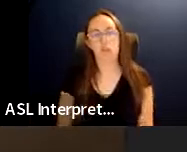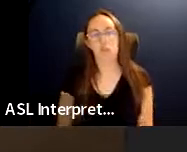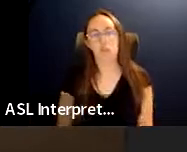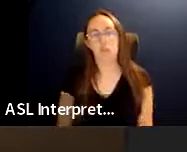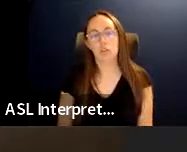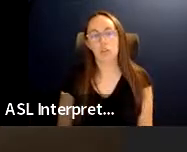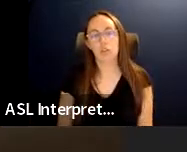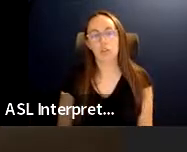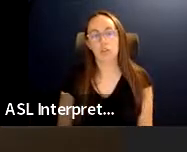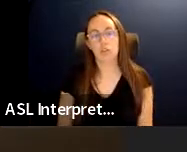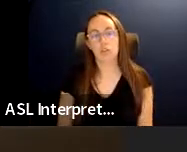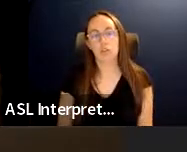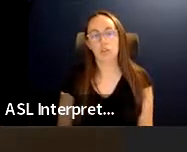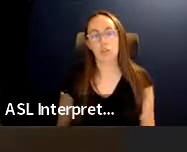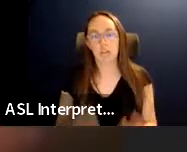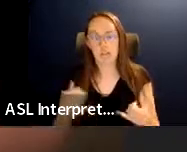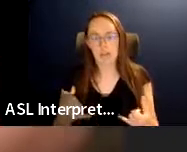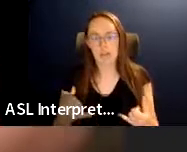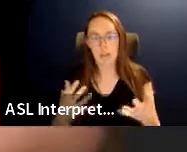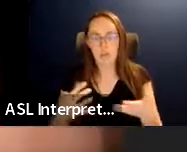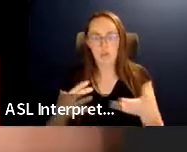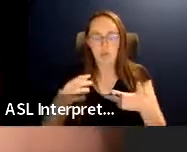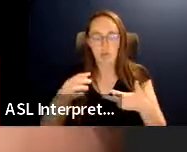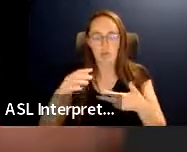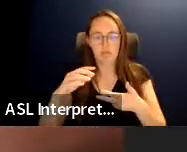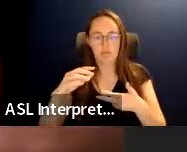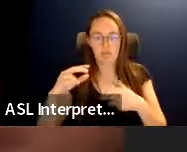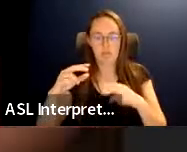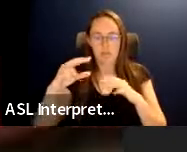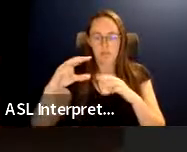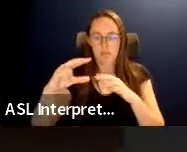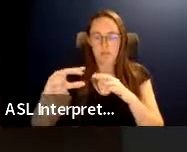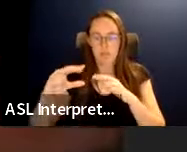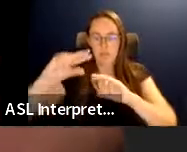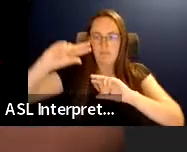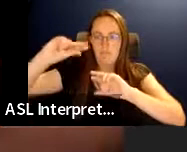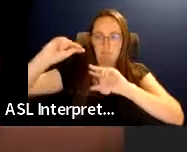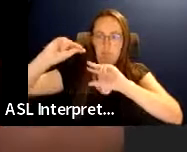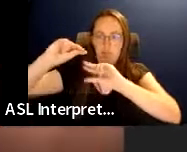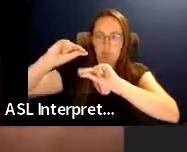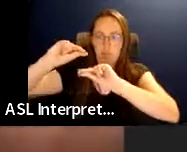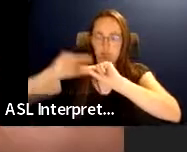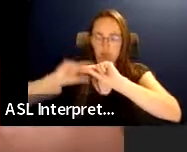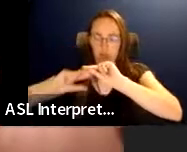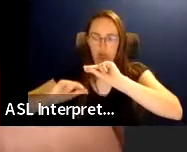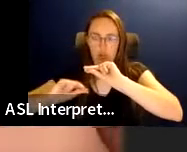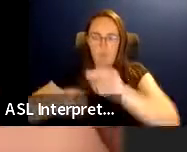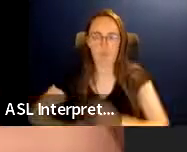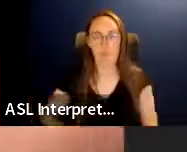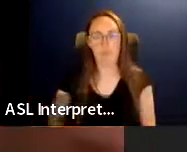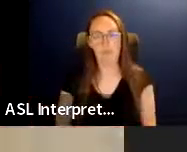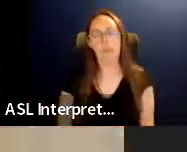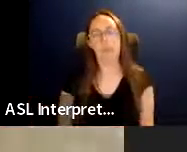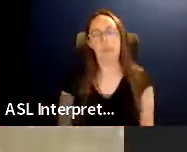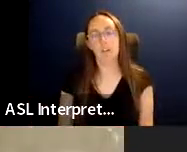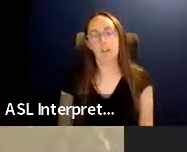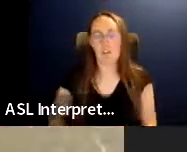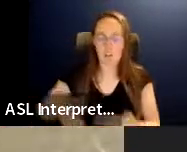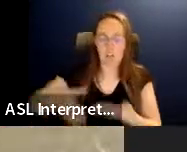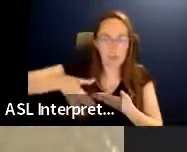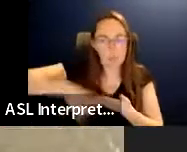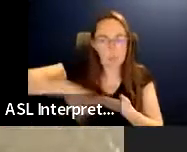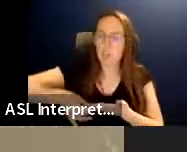up right below the pink. And I want to push down and then fold over.